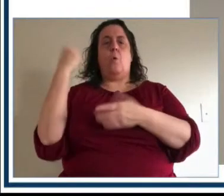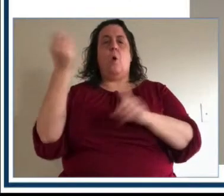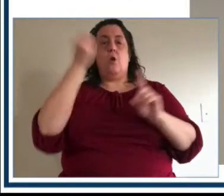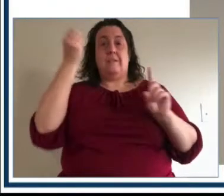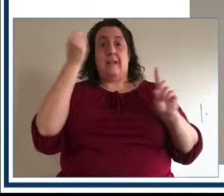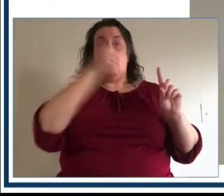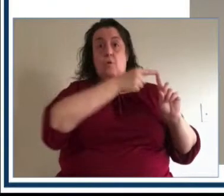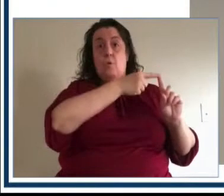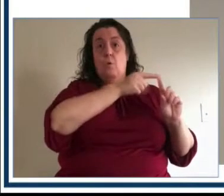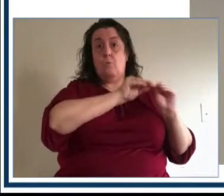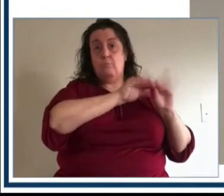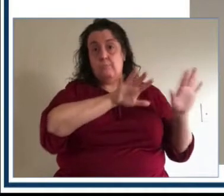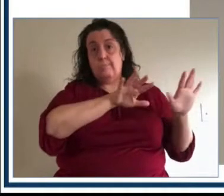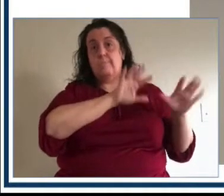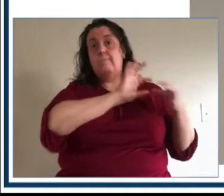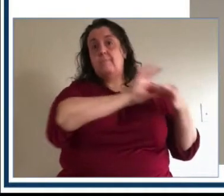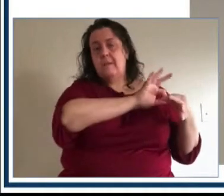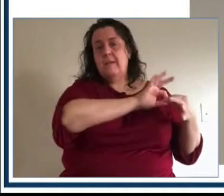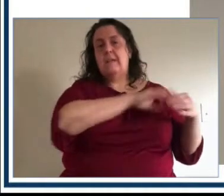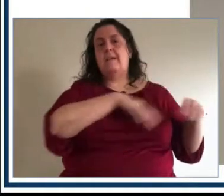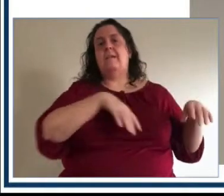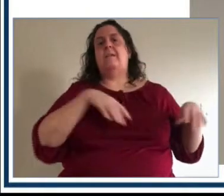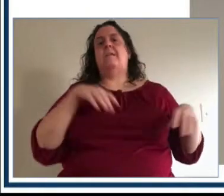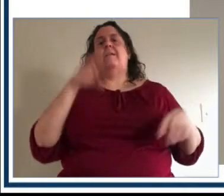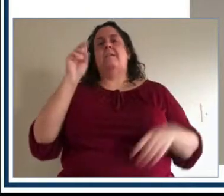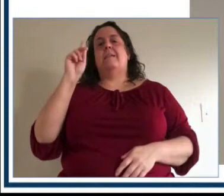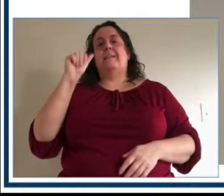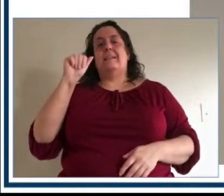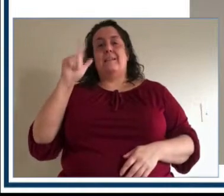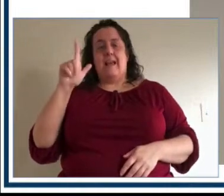that. The Dal men's rugby team was at that event,